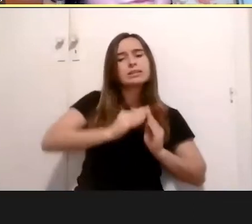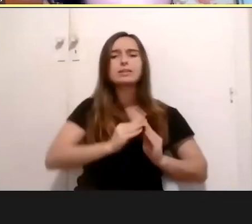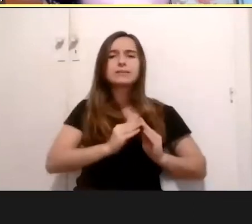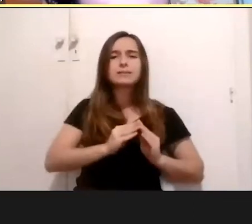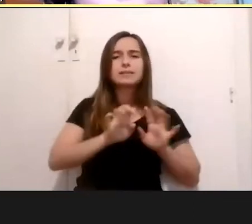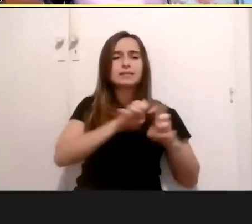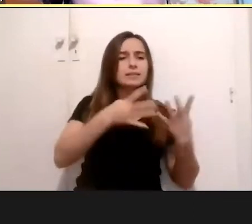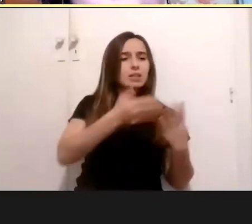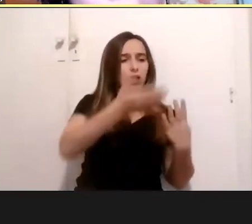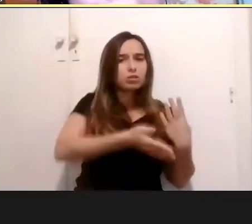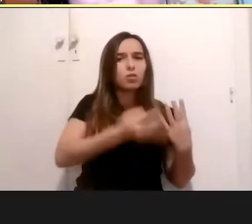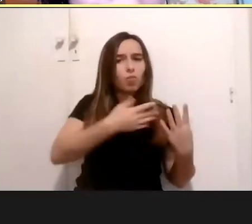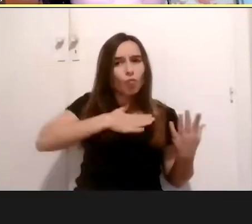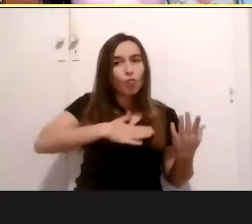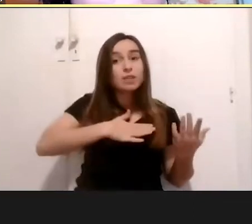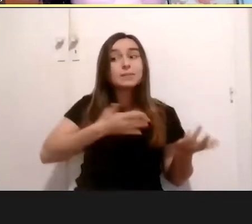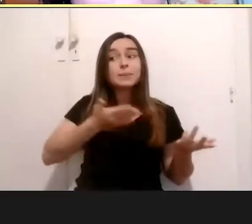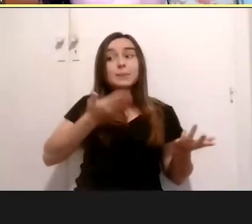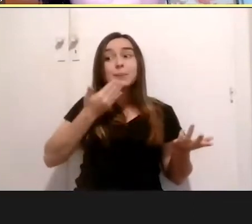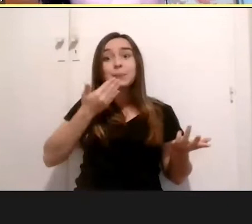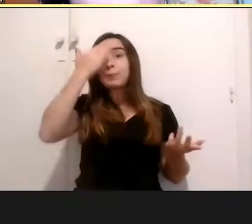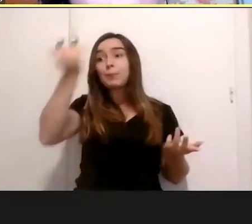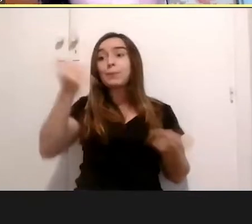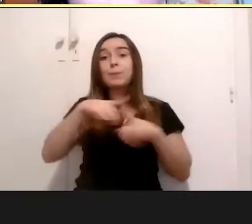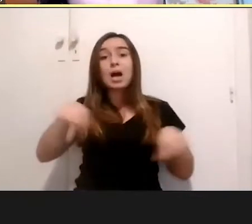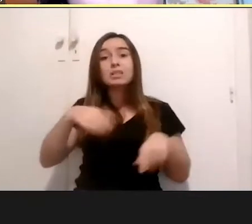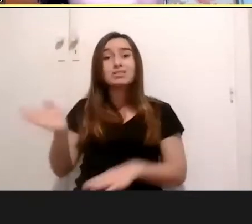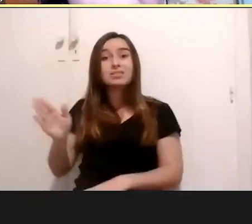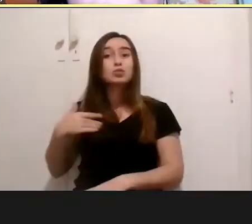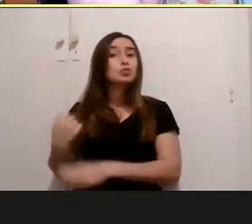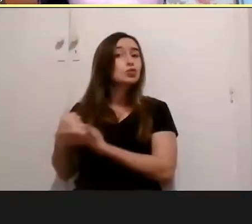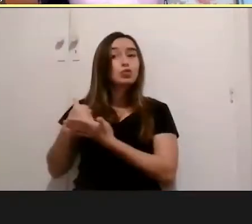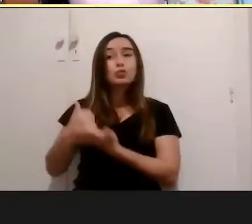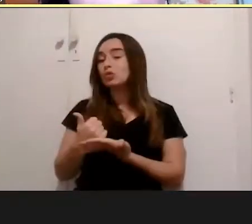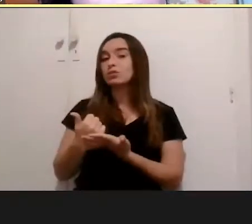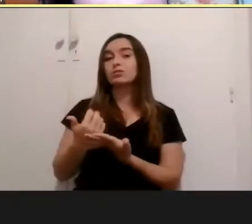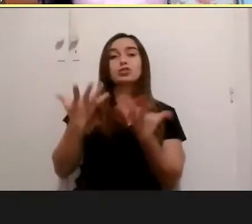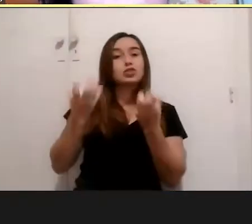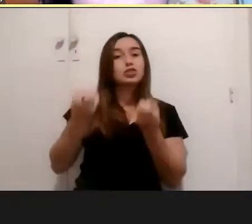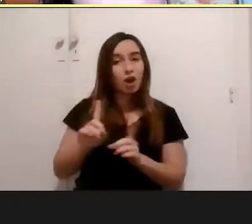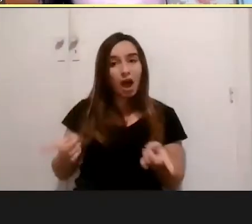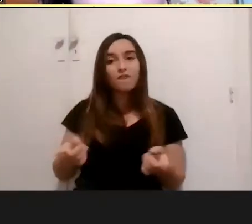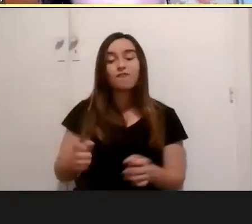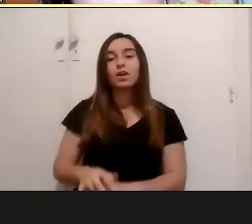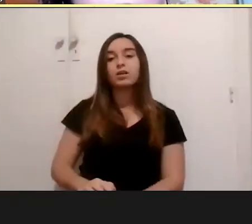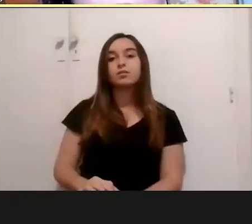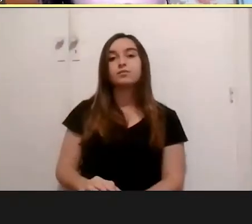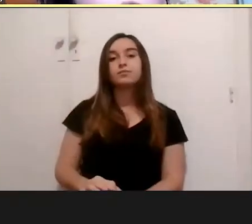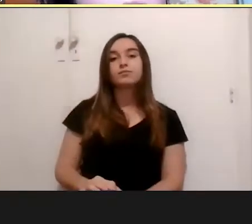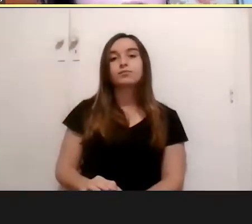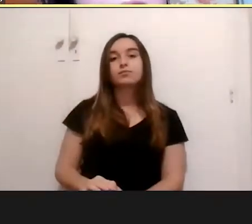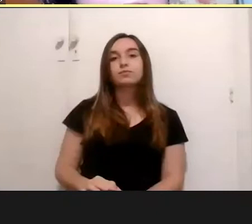support to do so. And also there are cases where